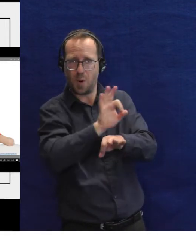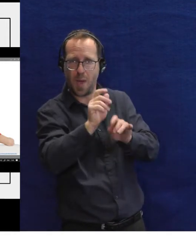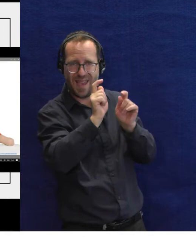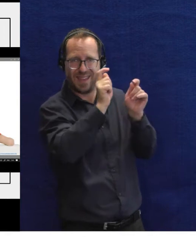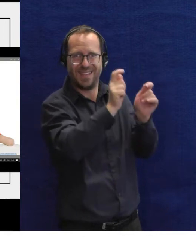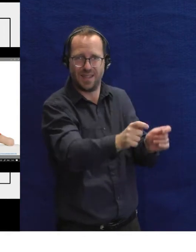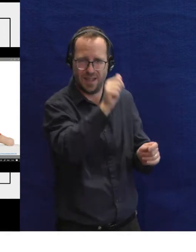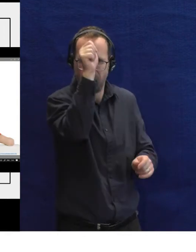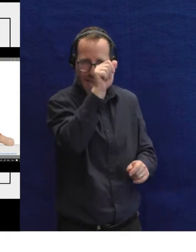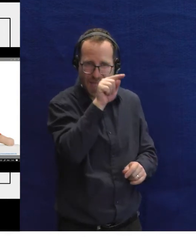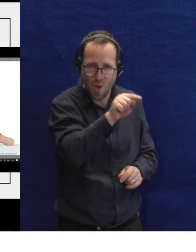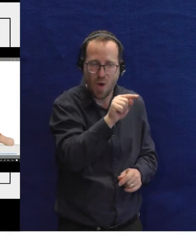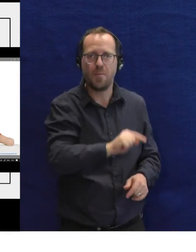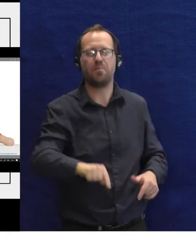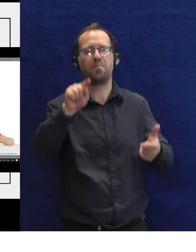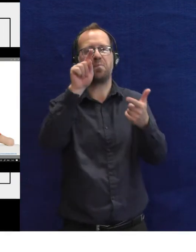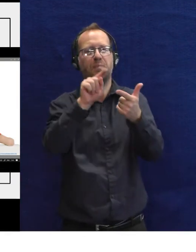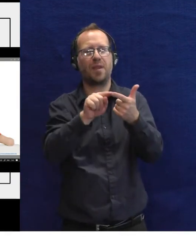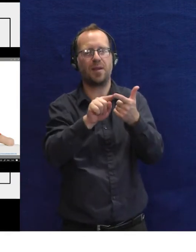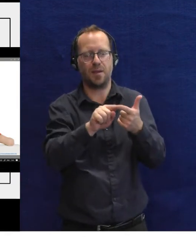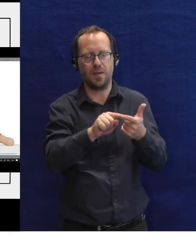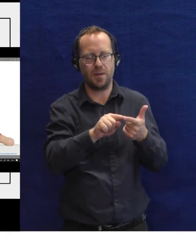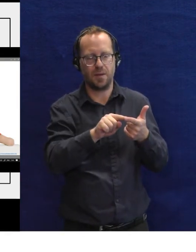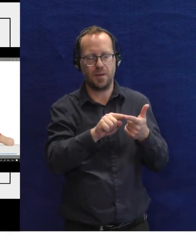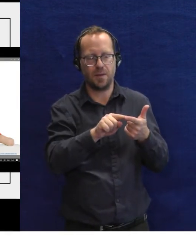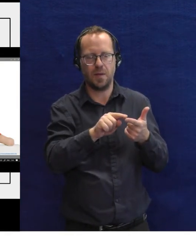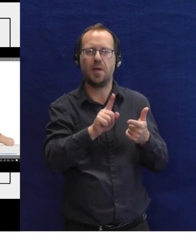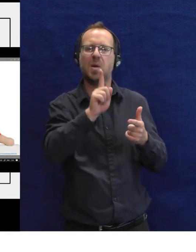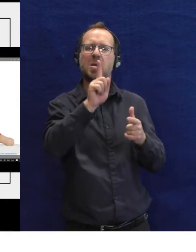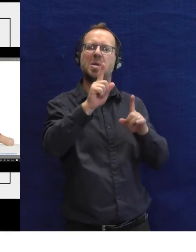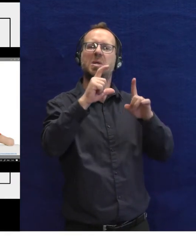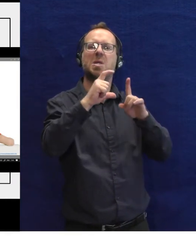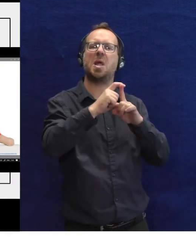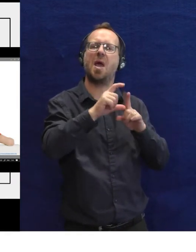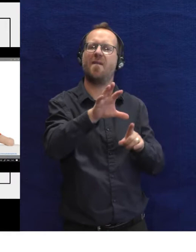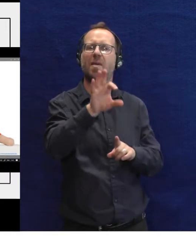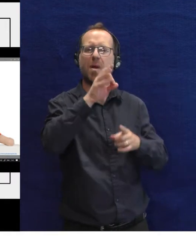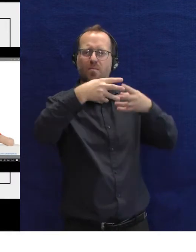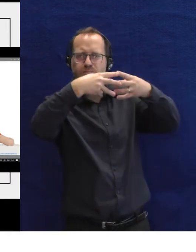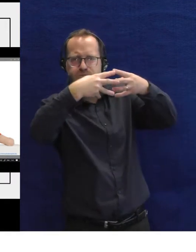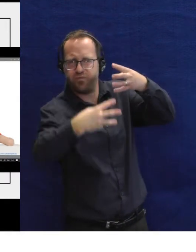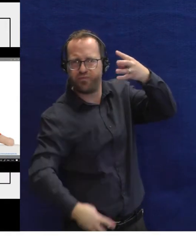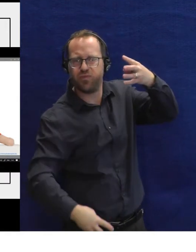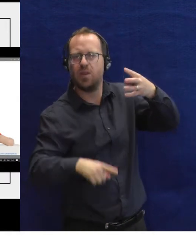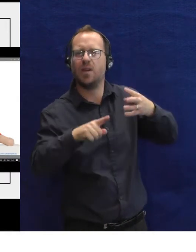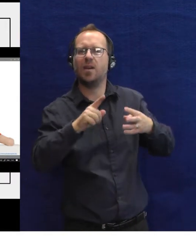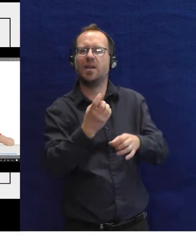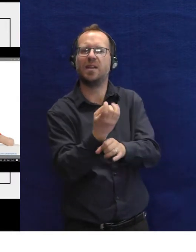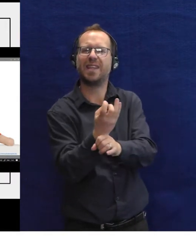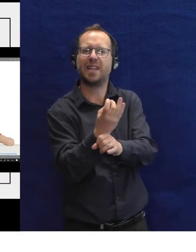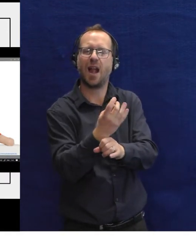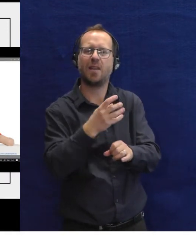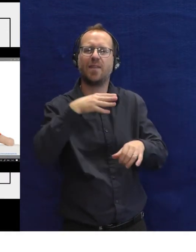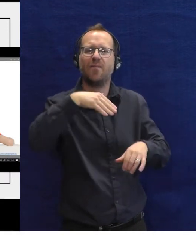This is up to you. It is really just something very quickly to identify the movie. You choose your digital video